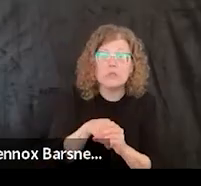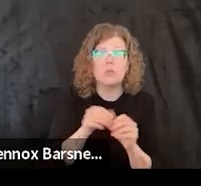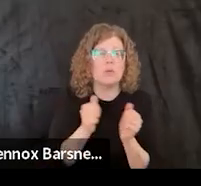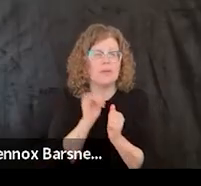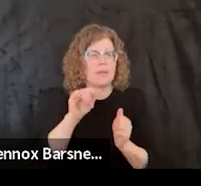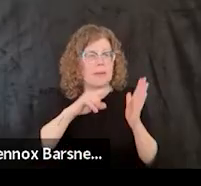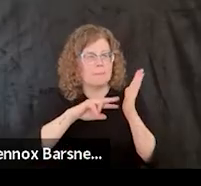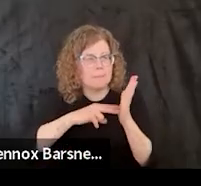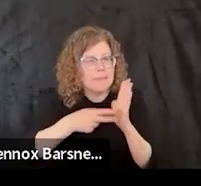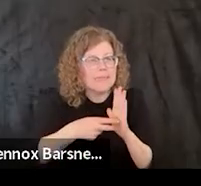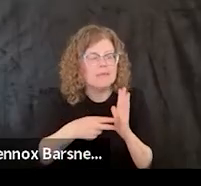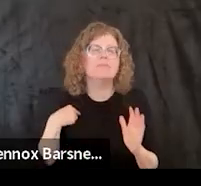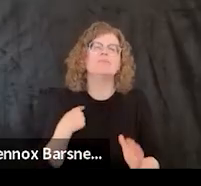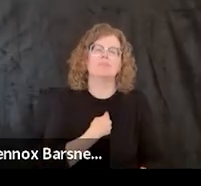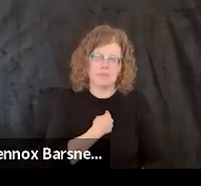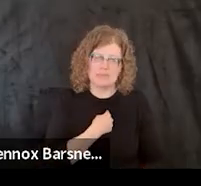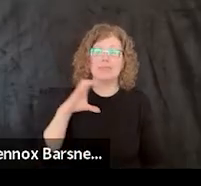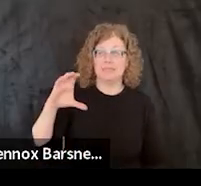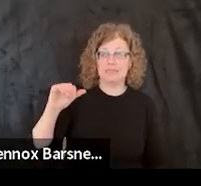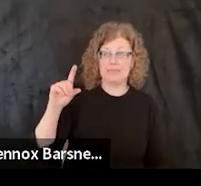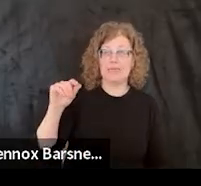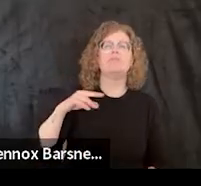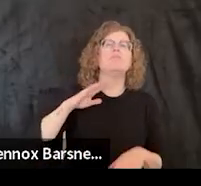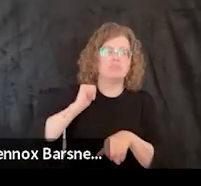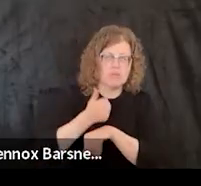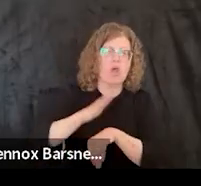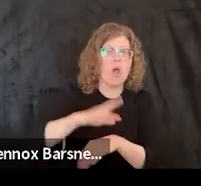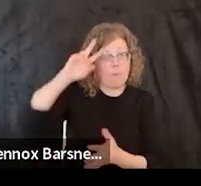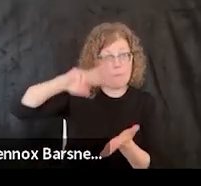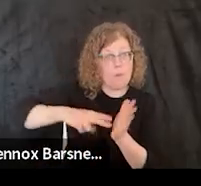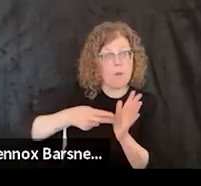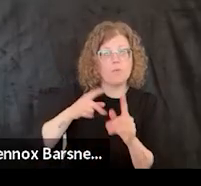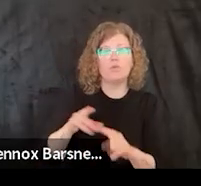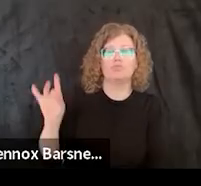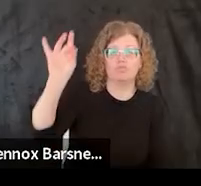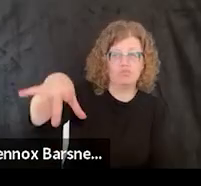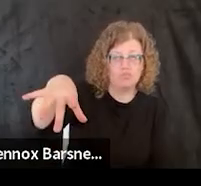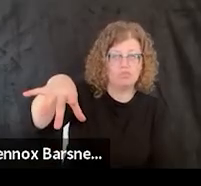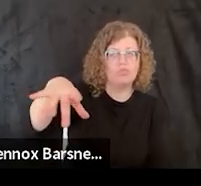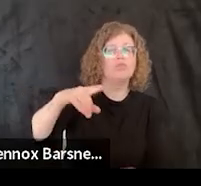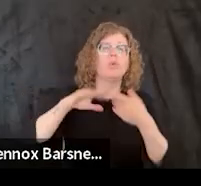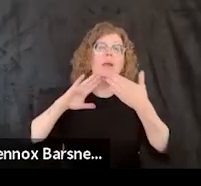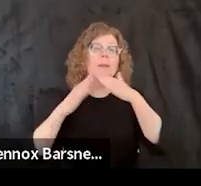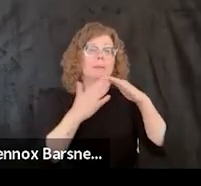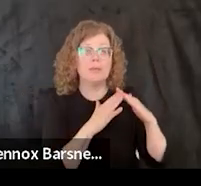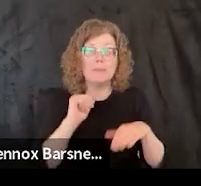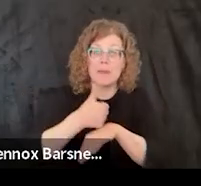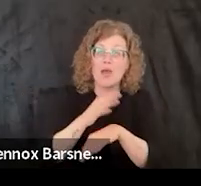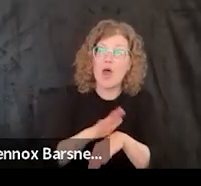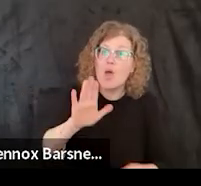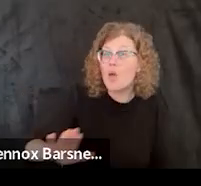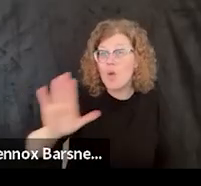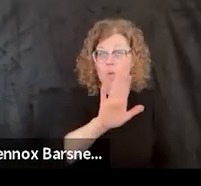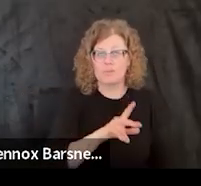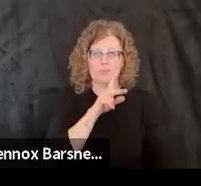that every artist can find a way to respond to this question regardless of the context of their project. There is space to